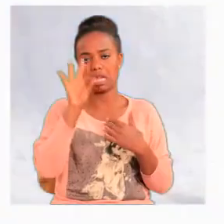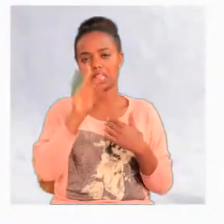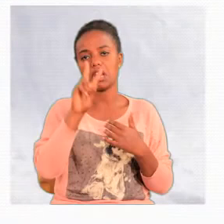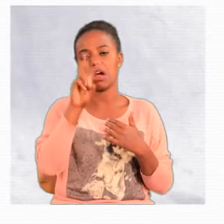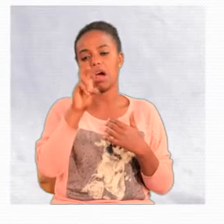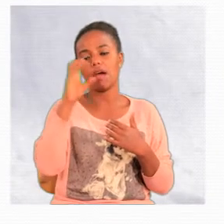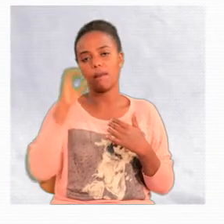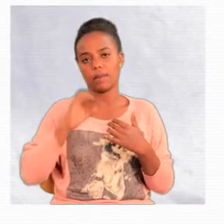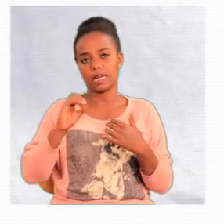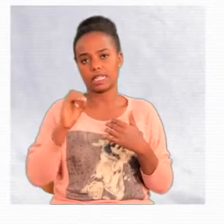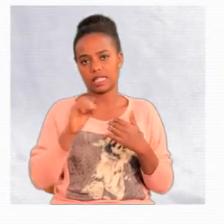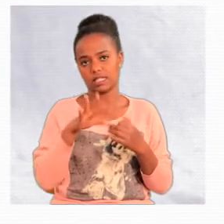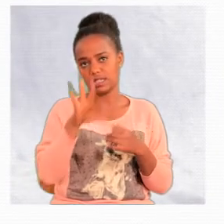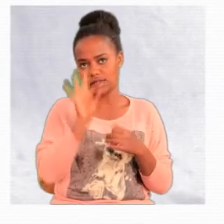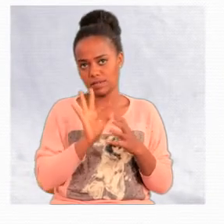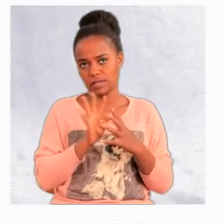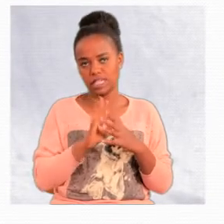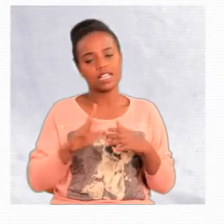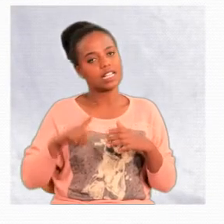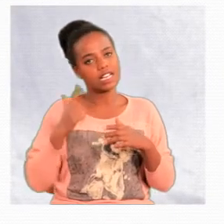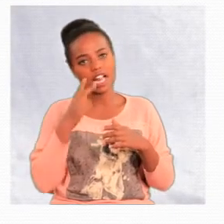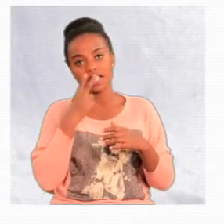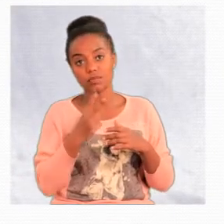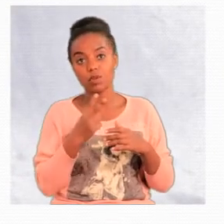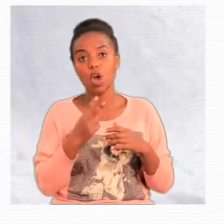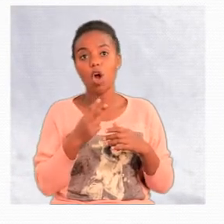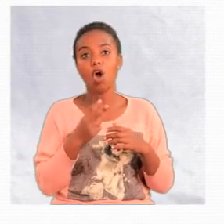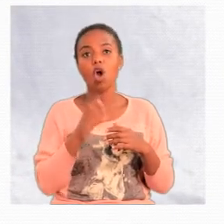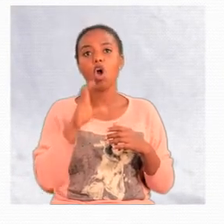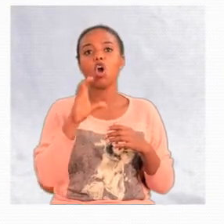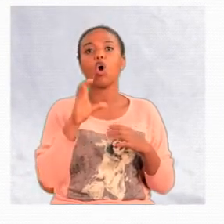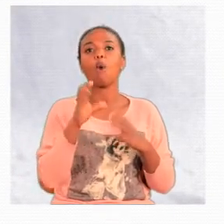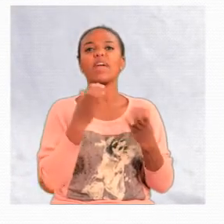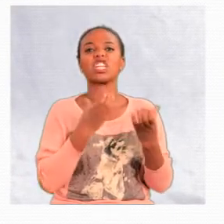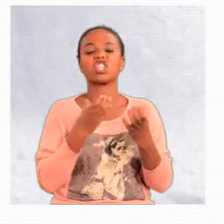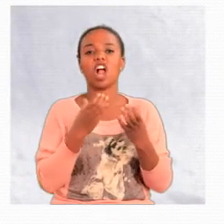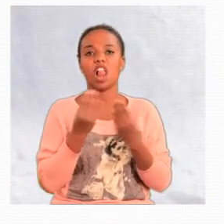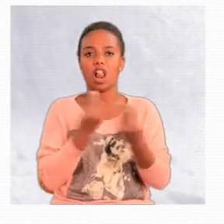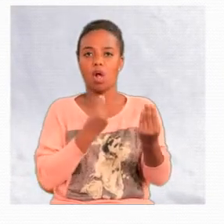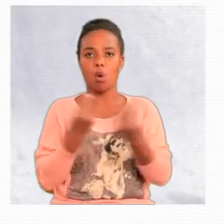20%. Let's see another part, commercial discount.